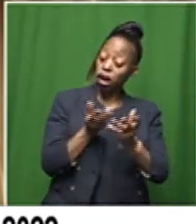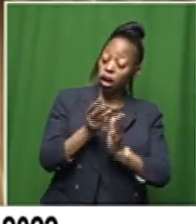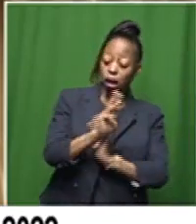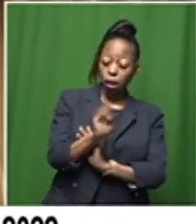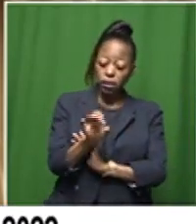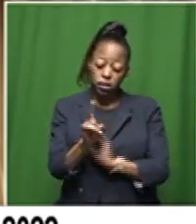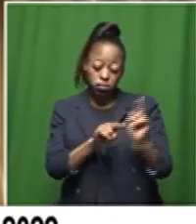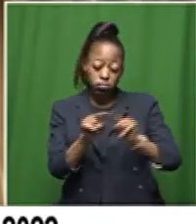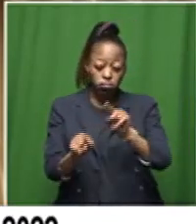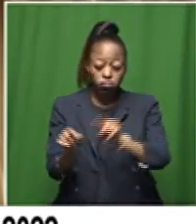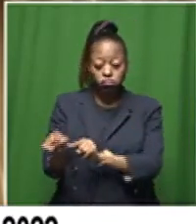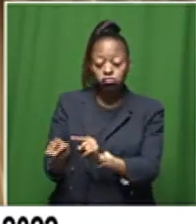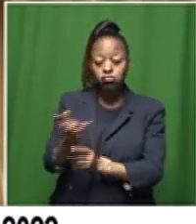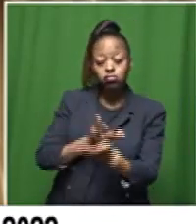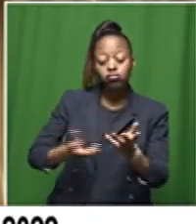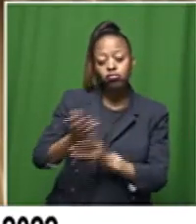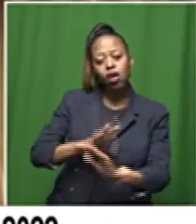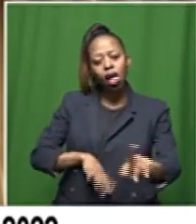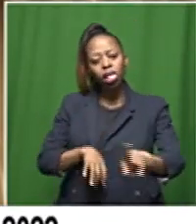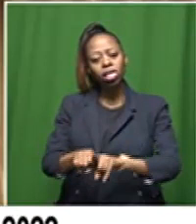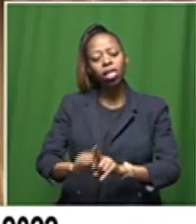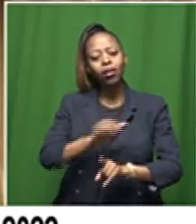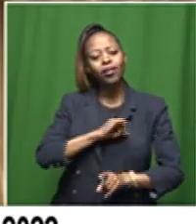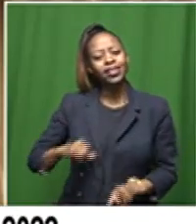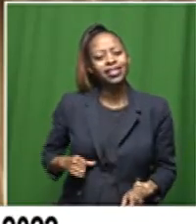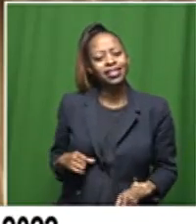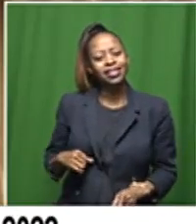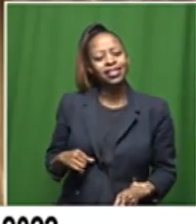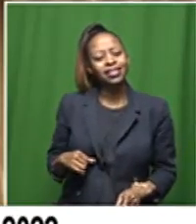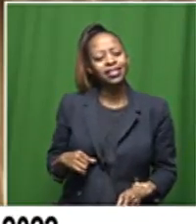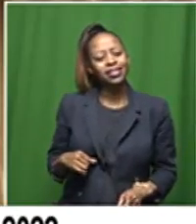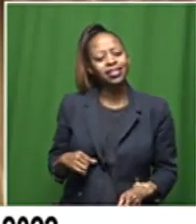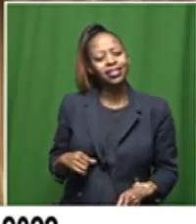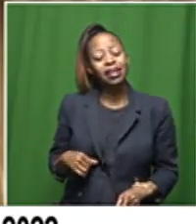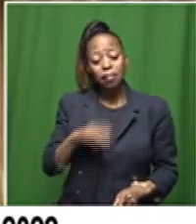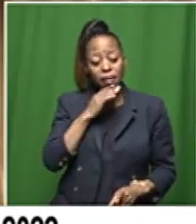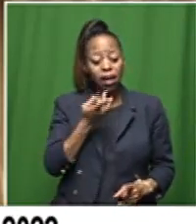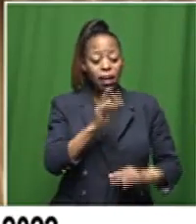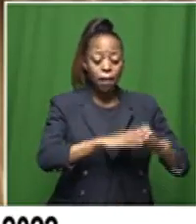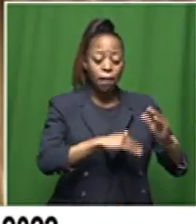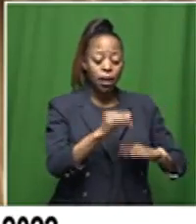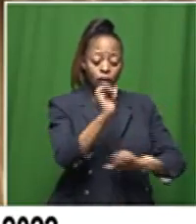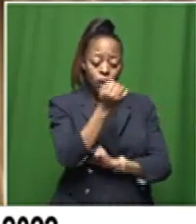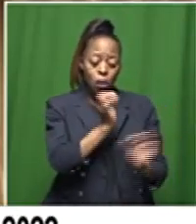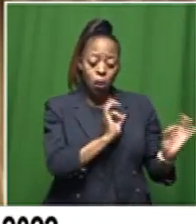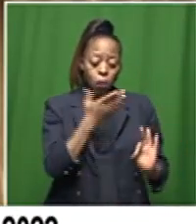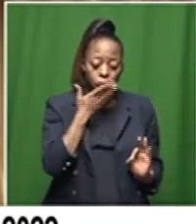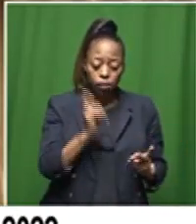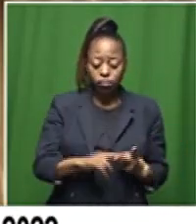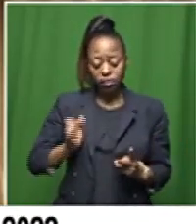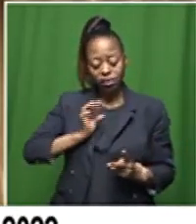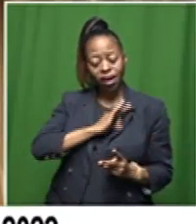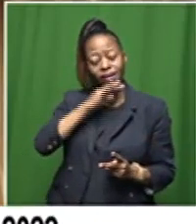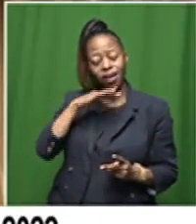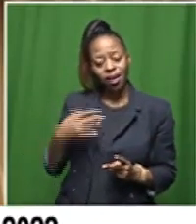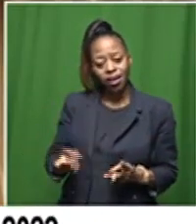MSCs about backlogs of operation. That's inadequacy of infrastructure, insufficient human